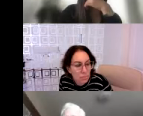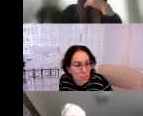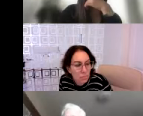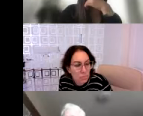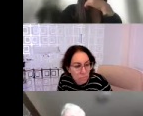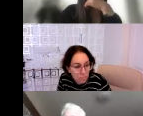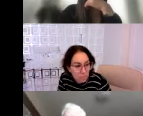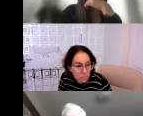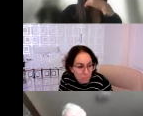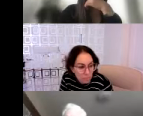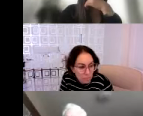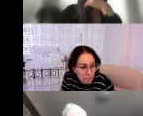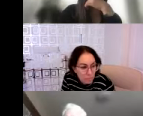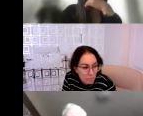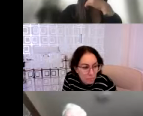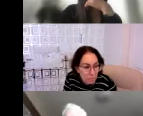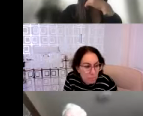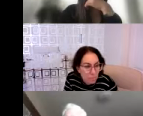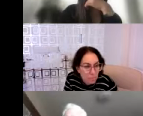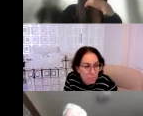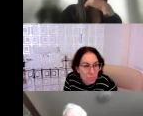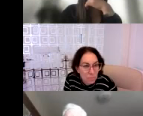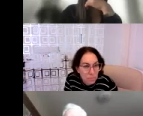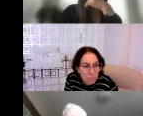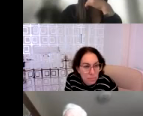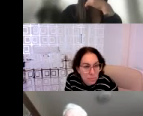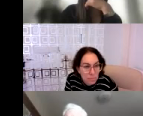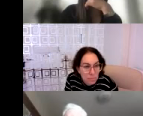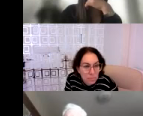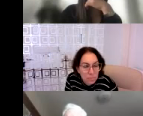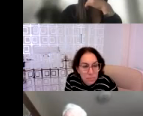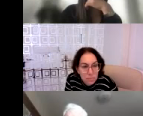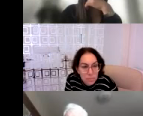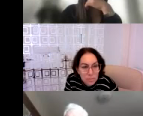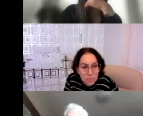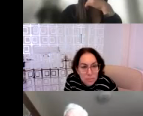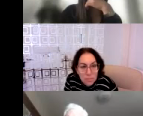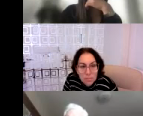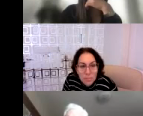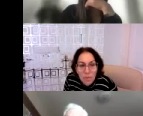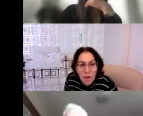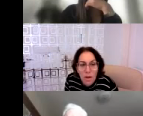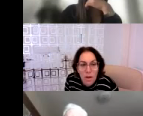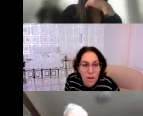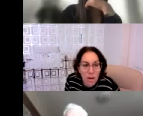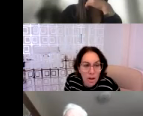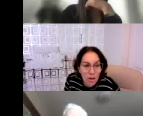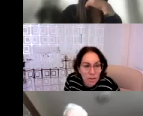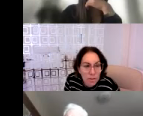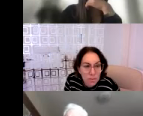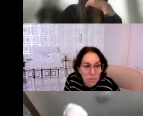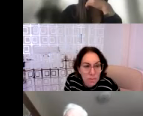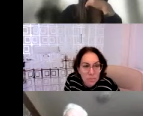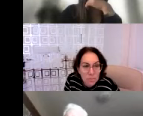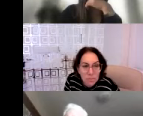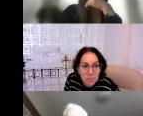observe the human brain changing over time, non-invasively, of course. And when we think about what's in our imaging voxel, here's a